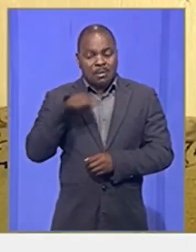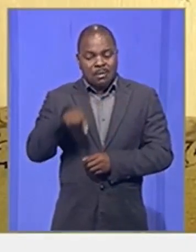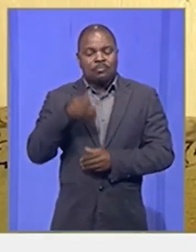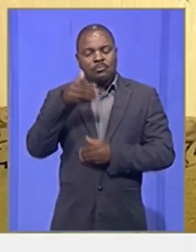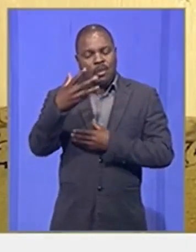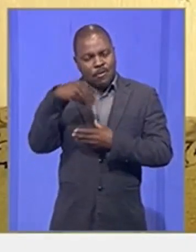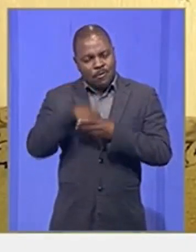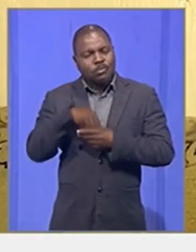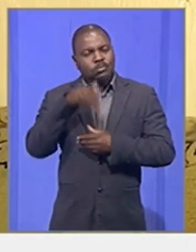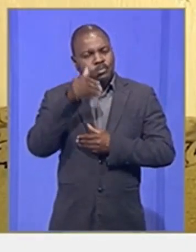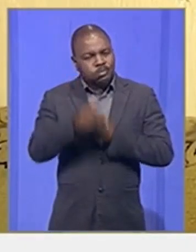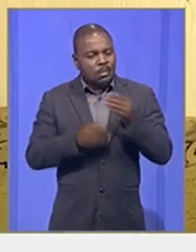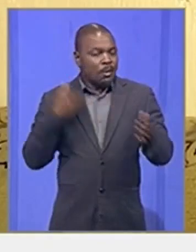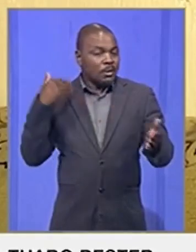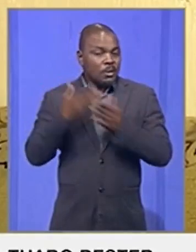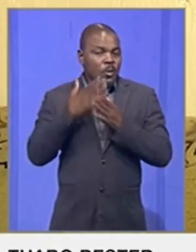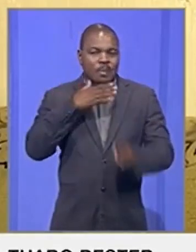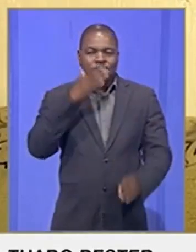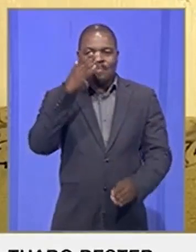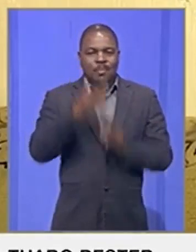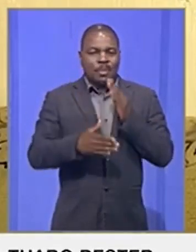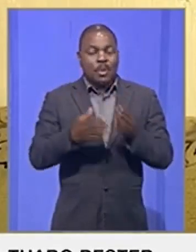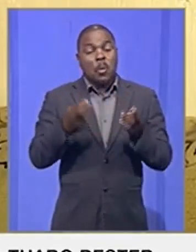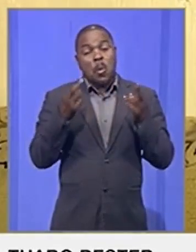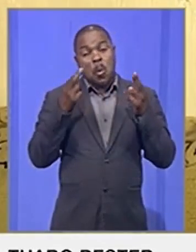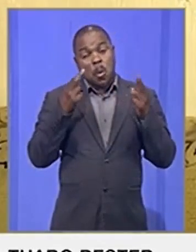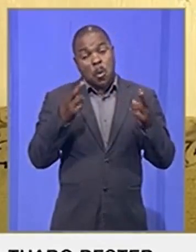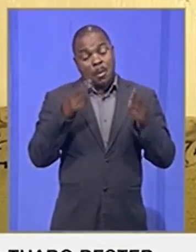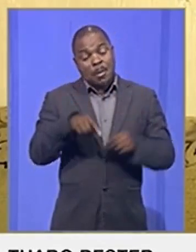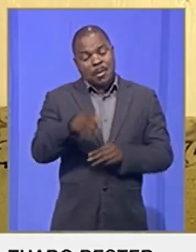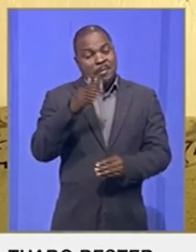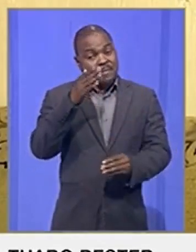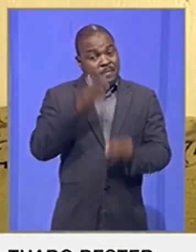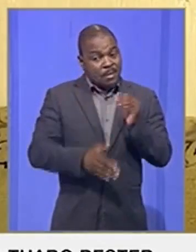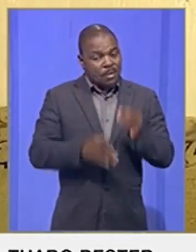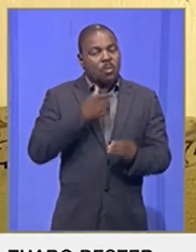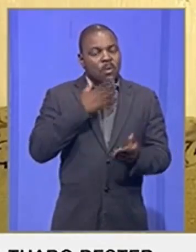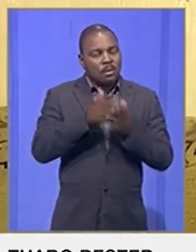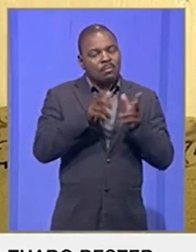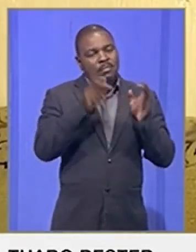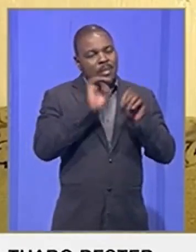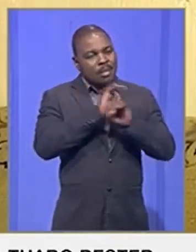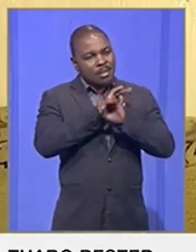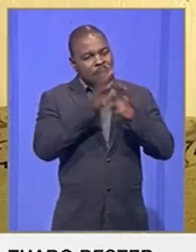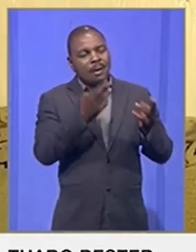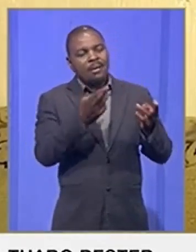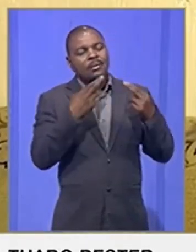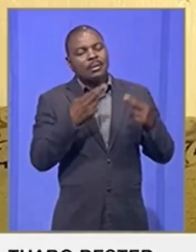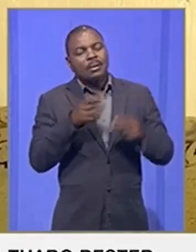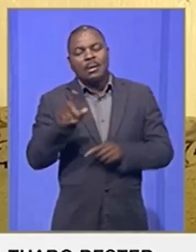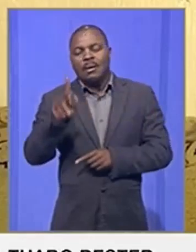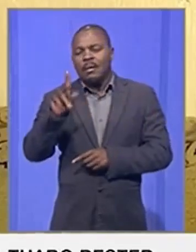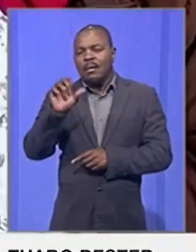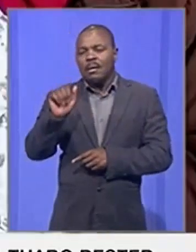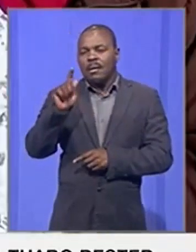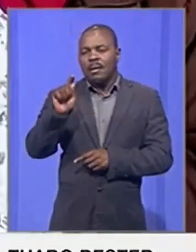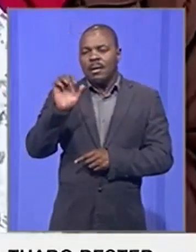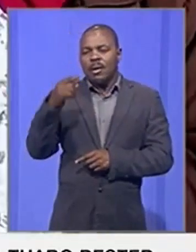lena go fihlela qetellong and hopefully qetellong ra tla fumana dikarabo tsa gore na go baneng Katlego go tlile